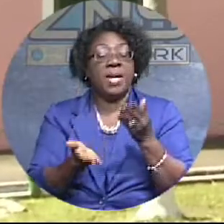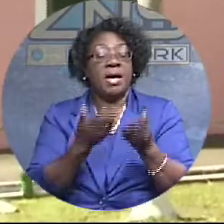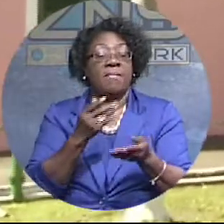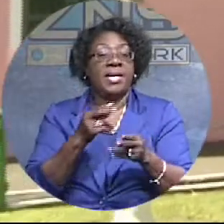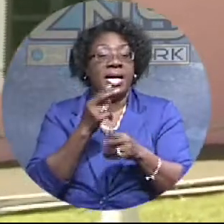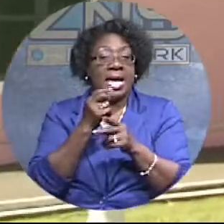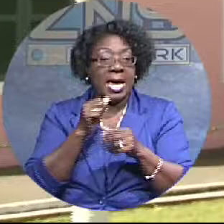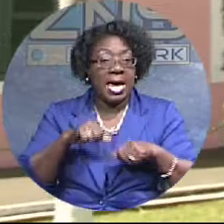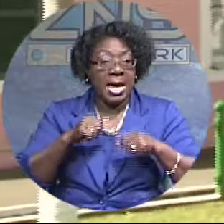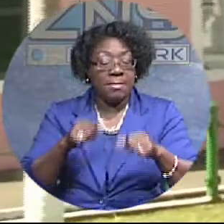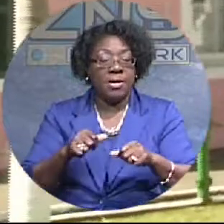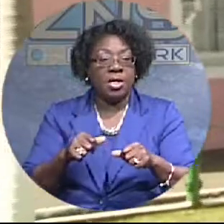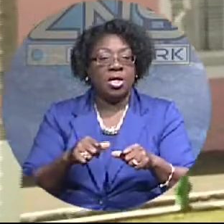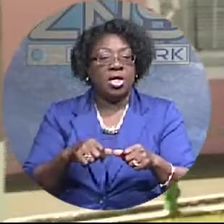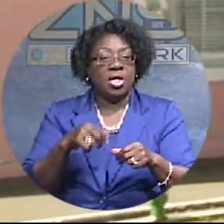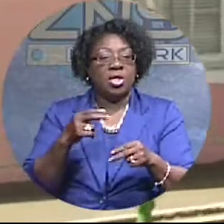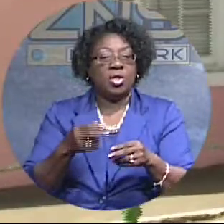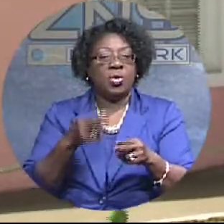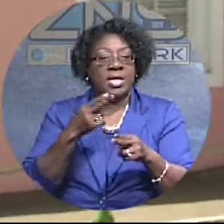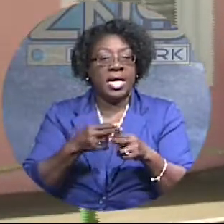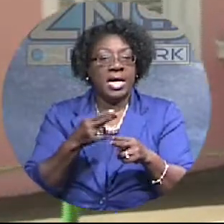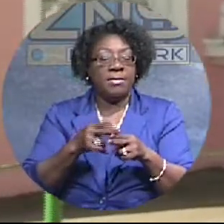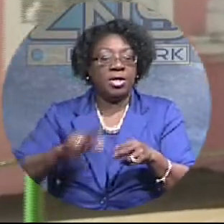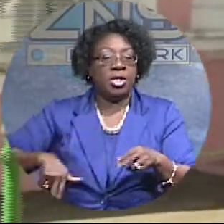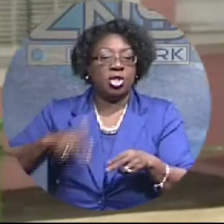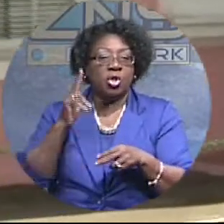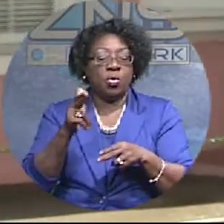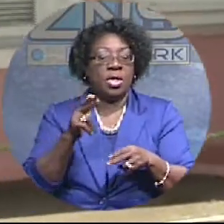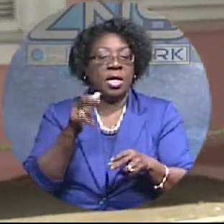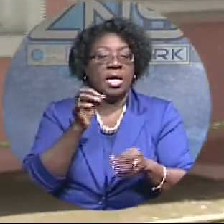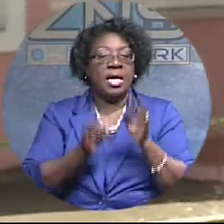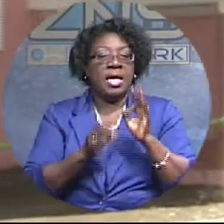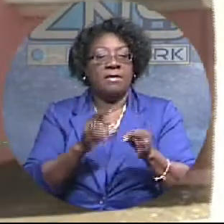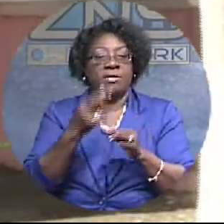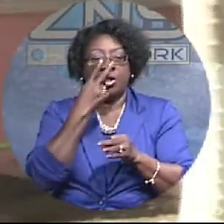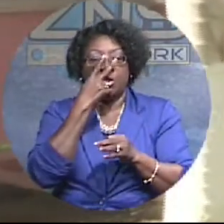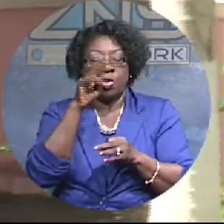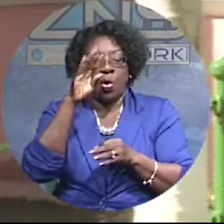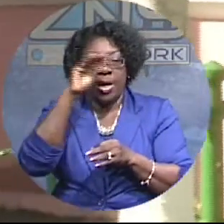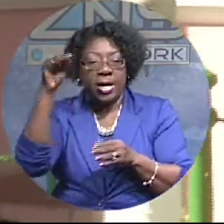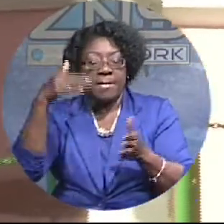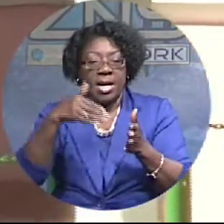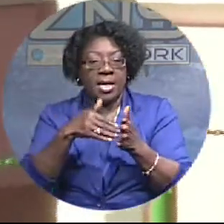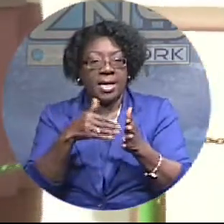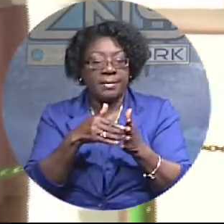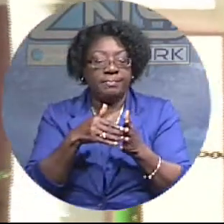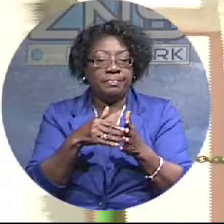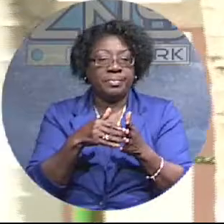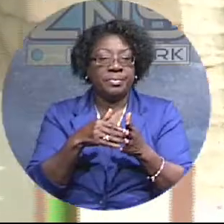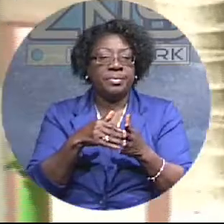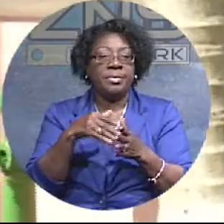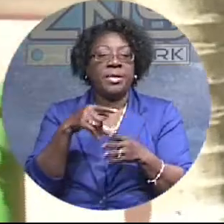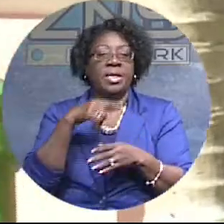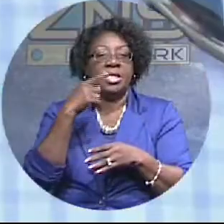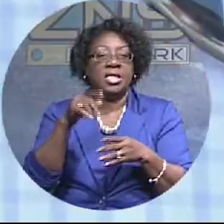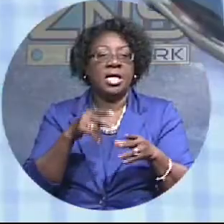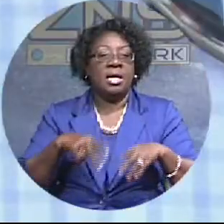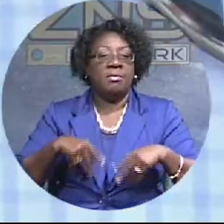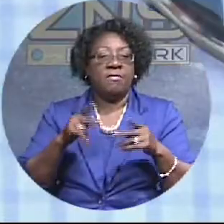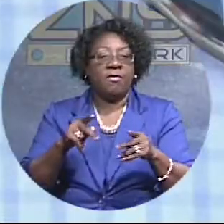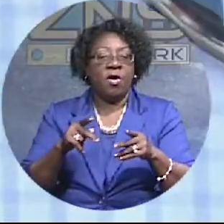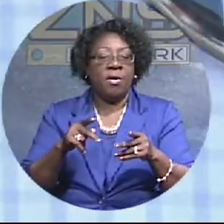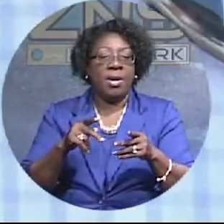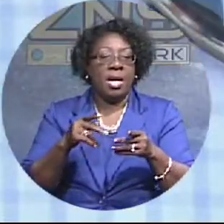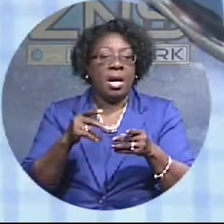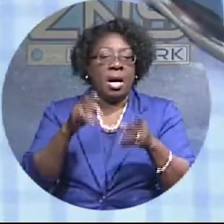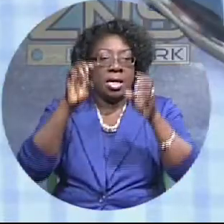him again. Meantime, PMH pathologist Dr. Karen Sands told jurors during today's proceedings that she performed an